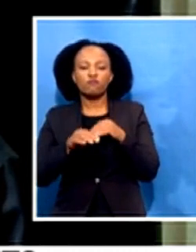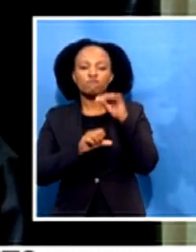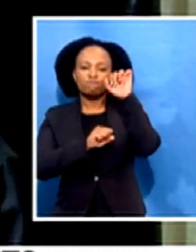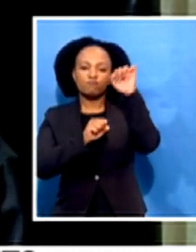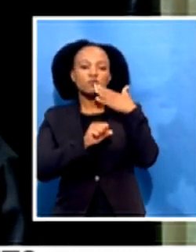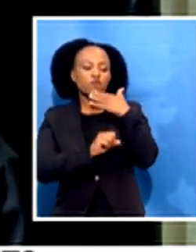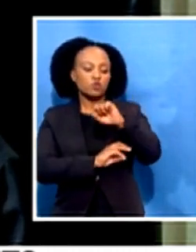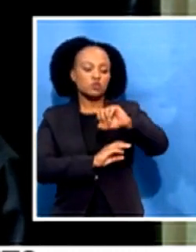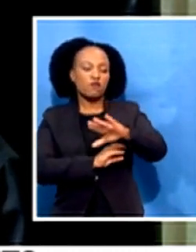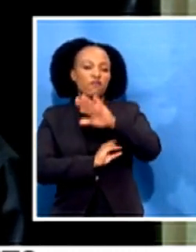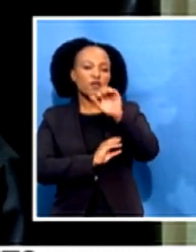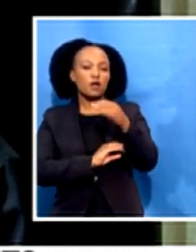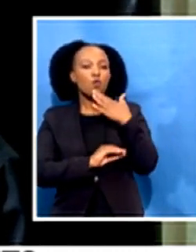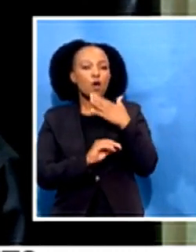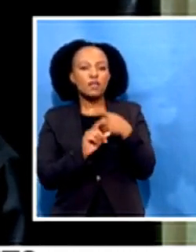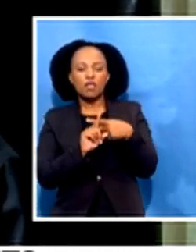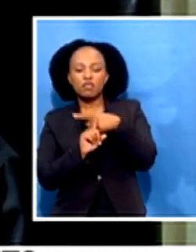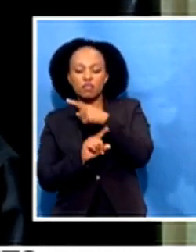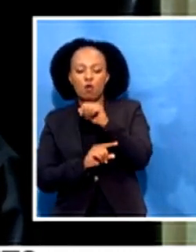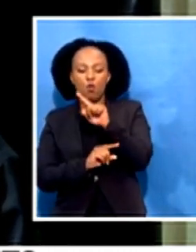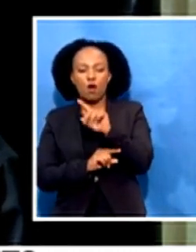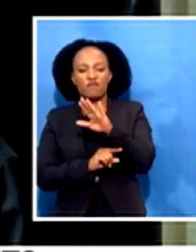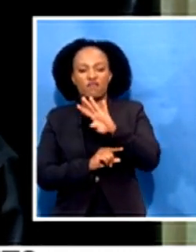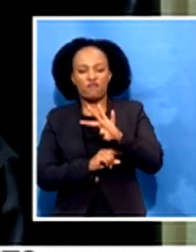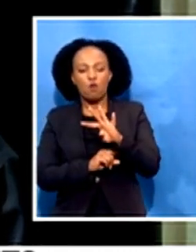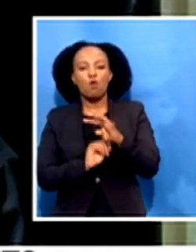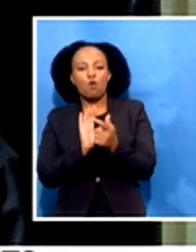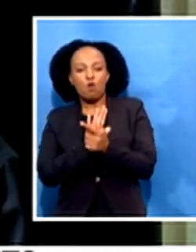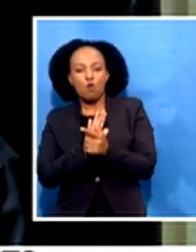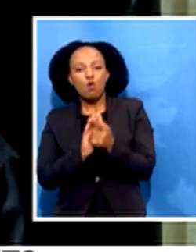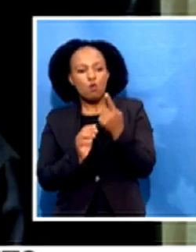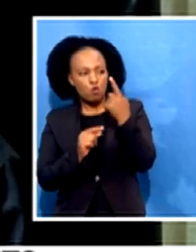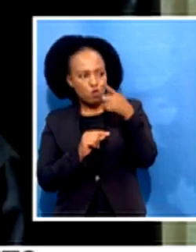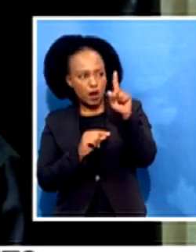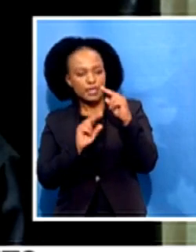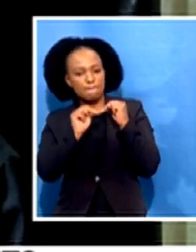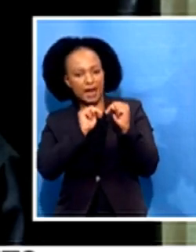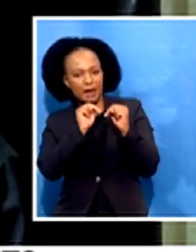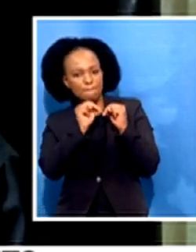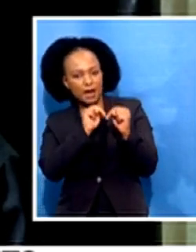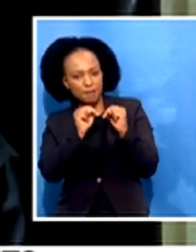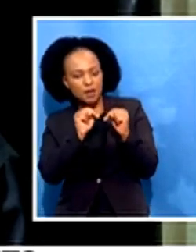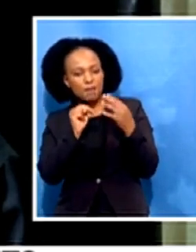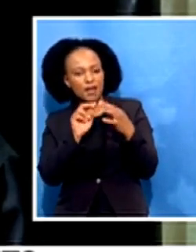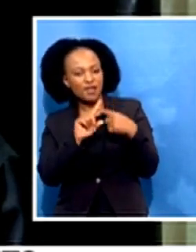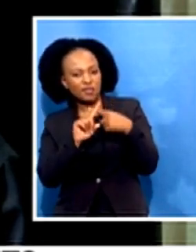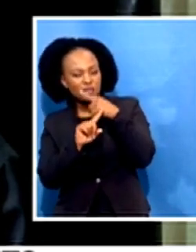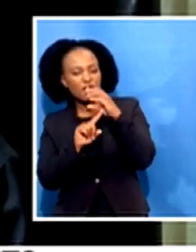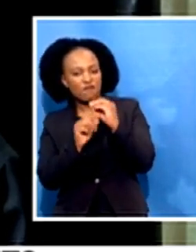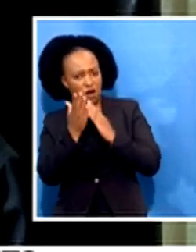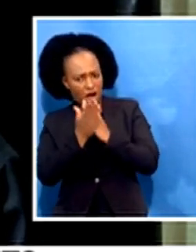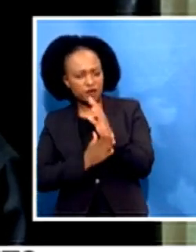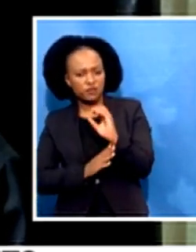154, the right to organize and collective bargaining convention, and Convention 87 on the freedom of